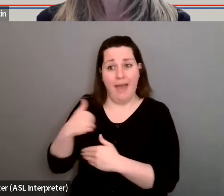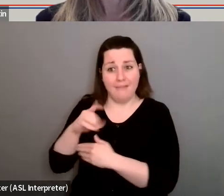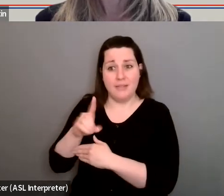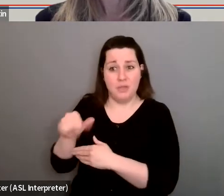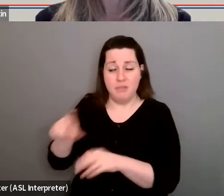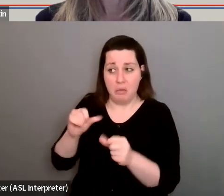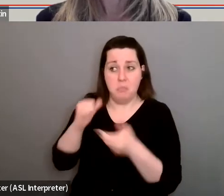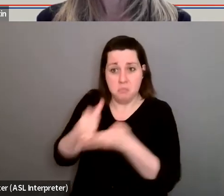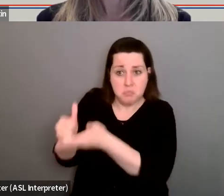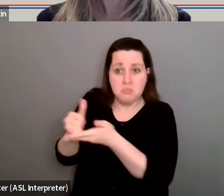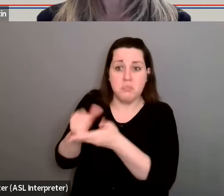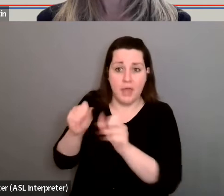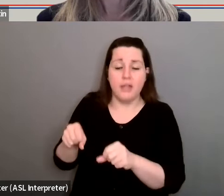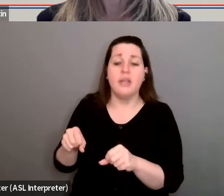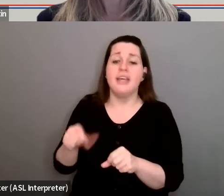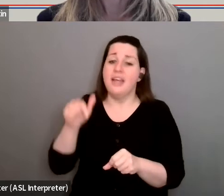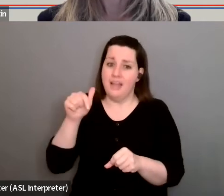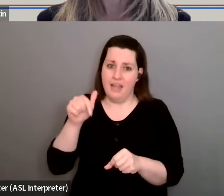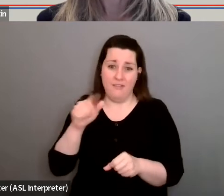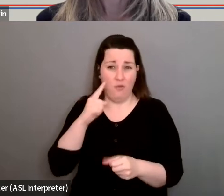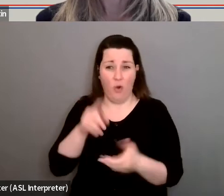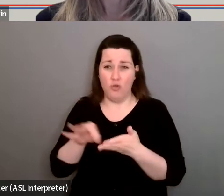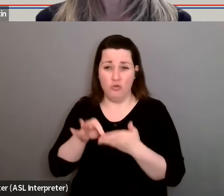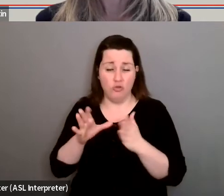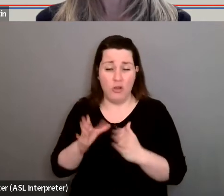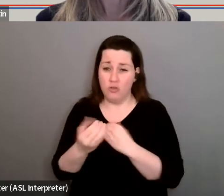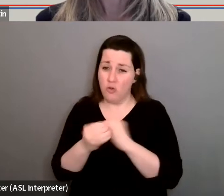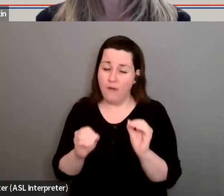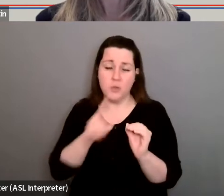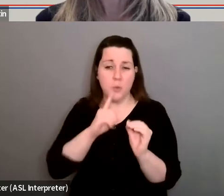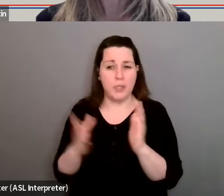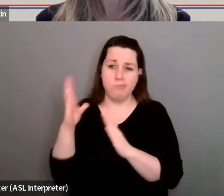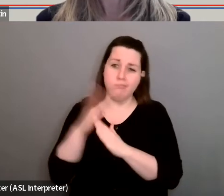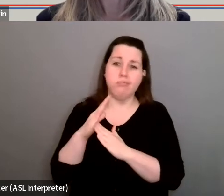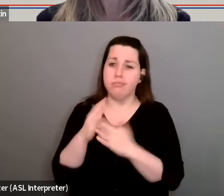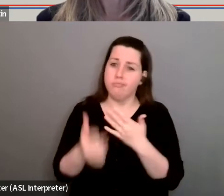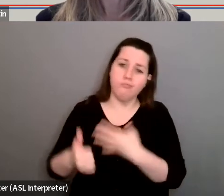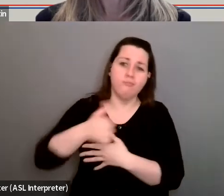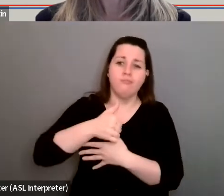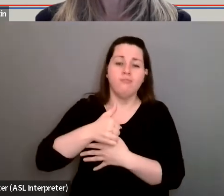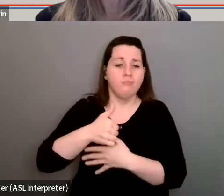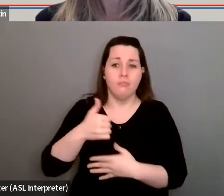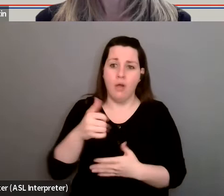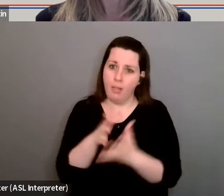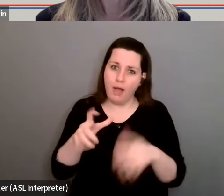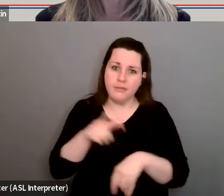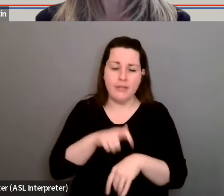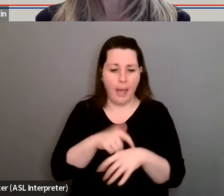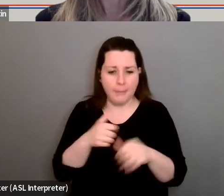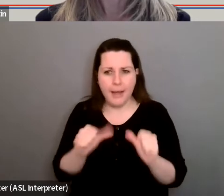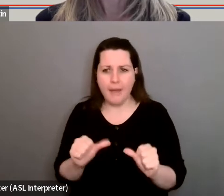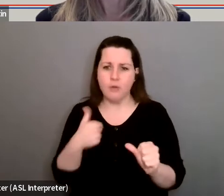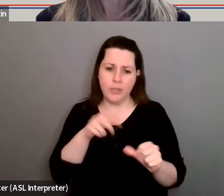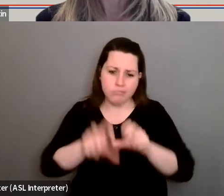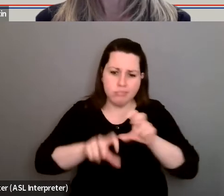is a top priority in the Treasurer's Office. We spend a lot of time and effort because we can see the